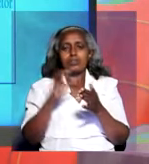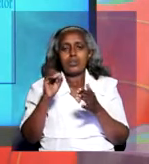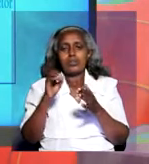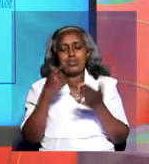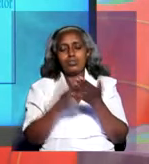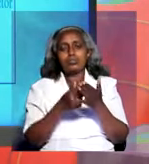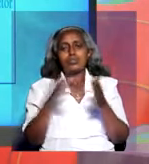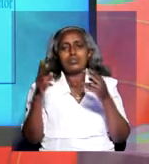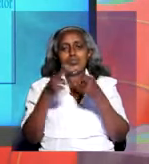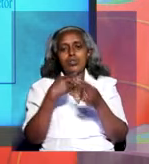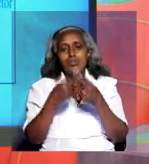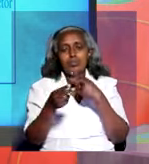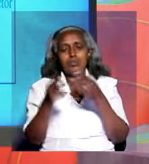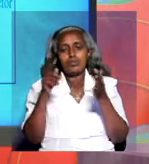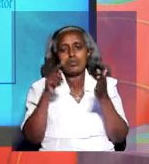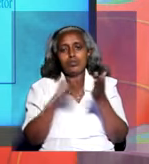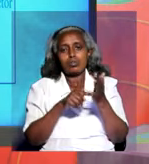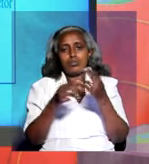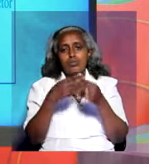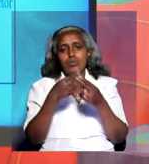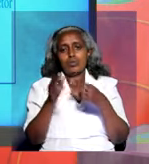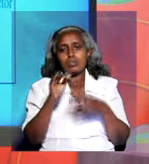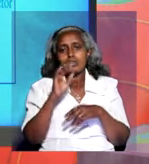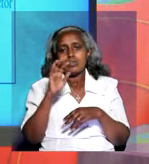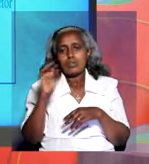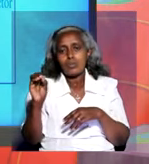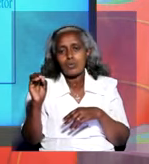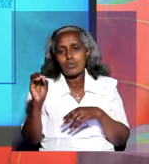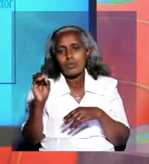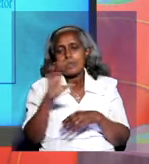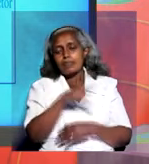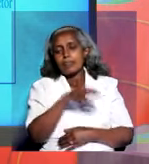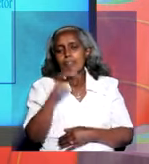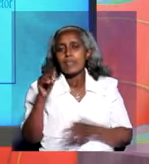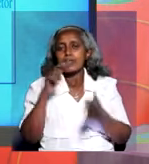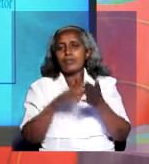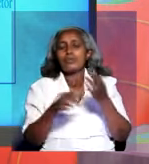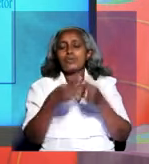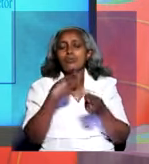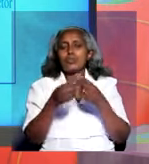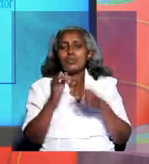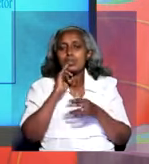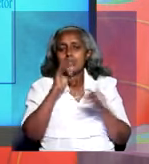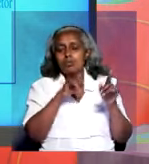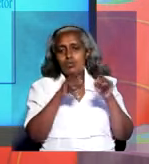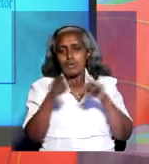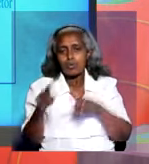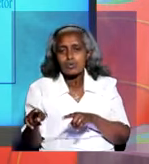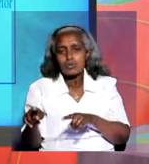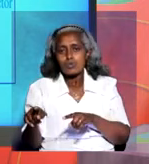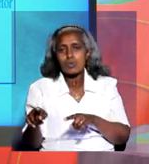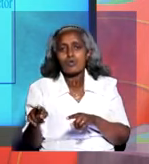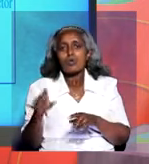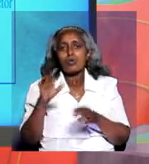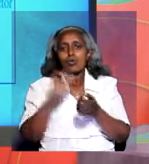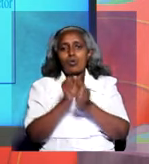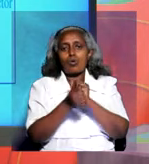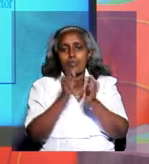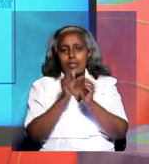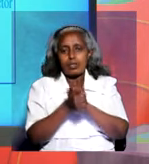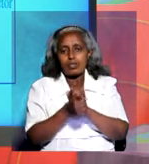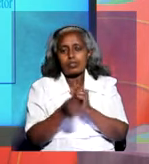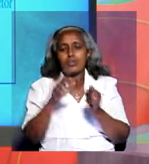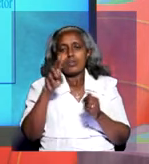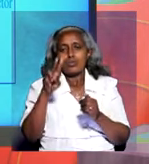dot product will be 0. And dot product is also, it is commutative. U dot